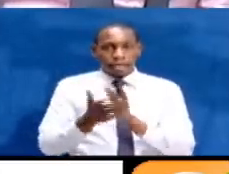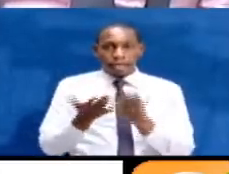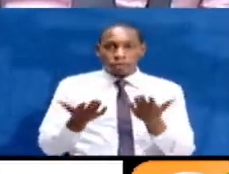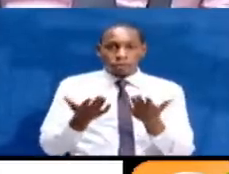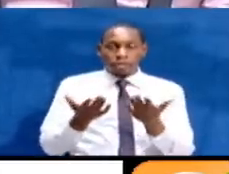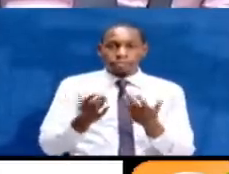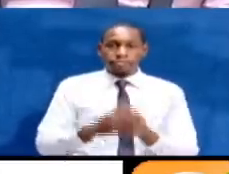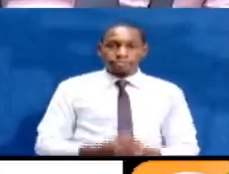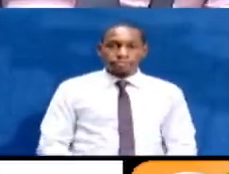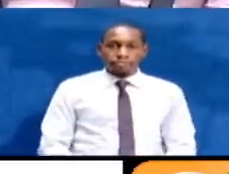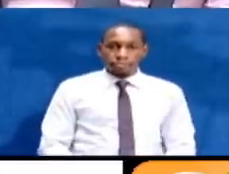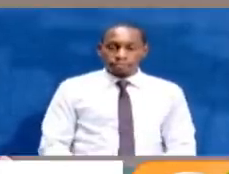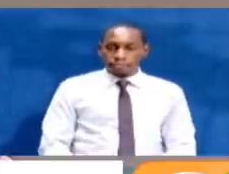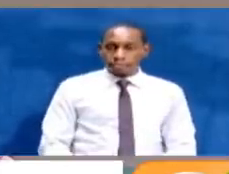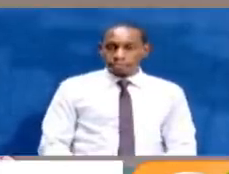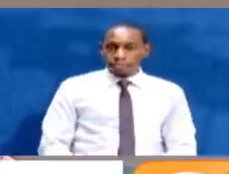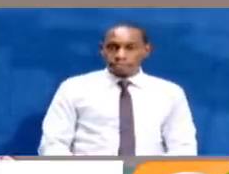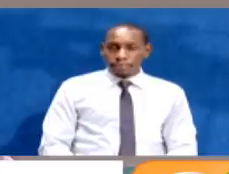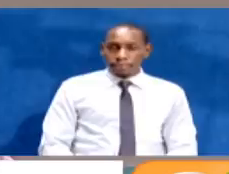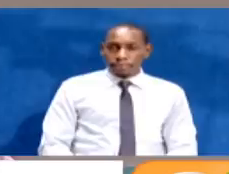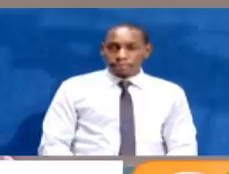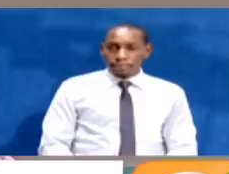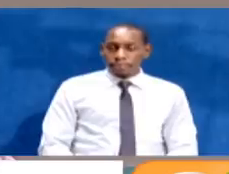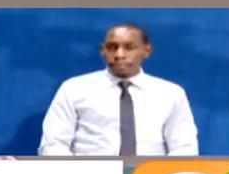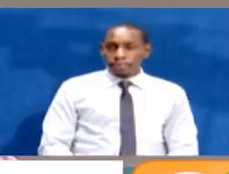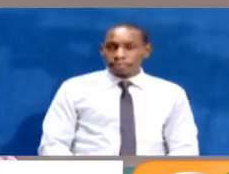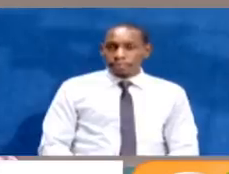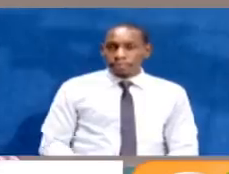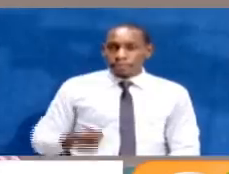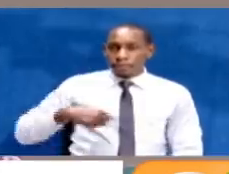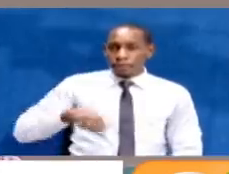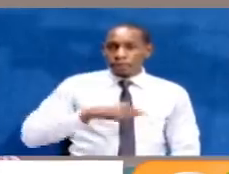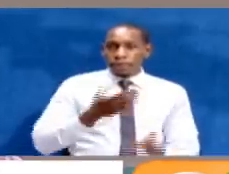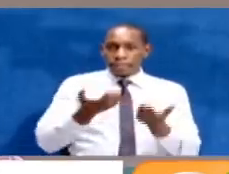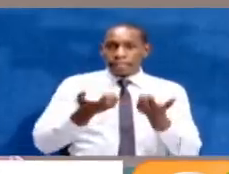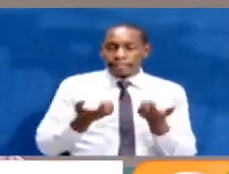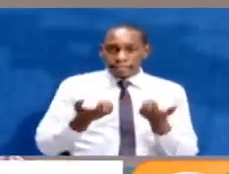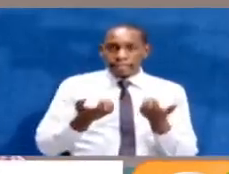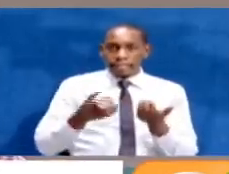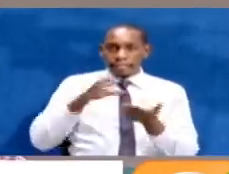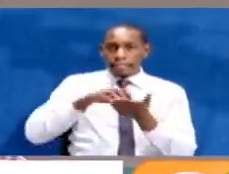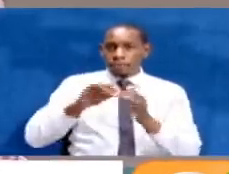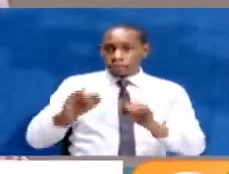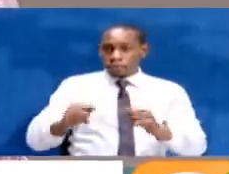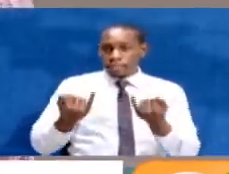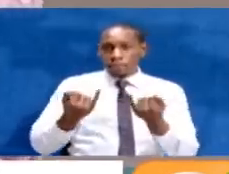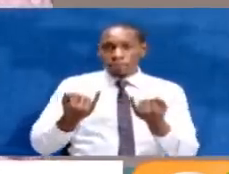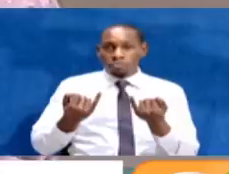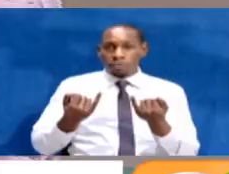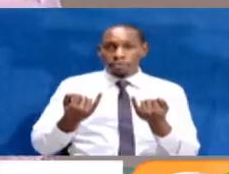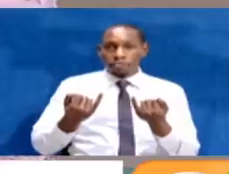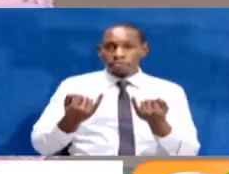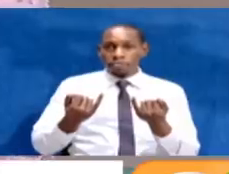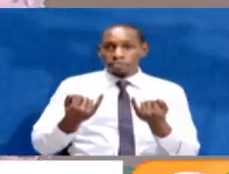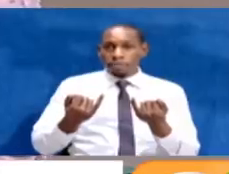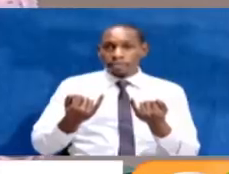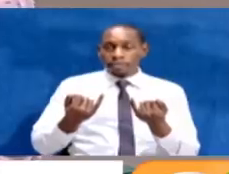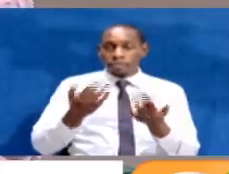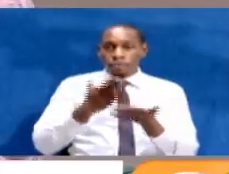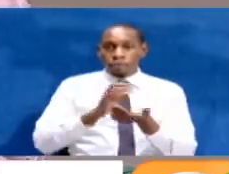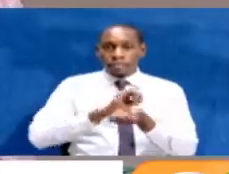a critical level. Joe, before Ugashiri speaks, I think we need something to come and muddy the waters. I don't know what it would be to just come